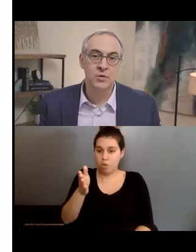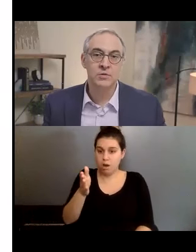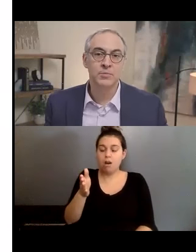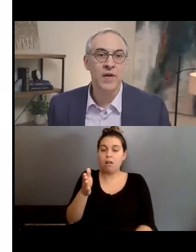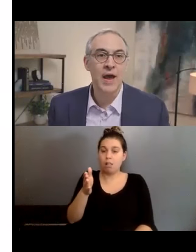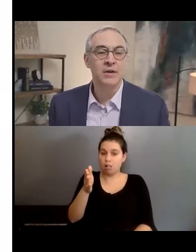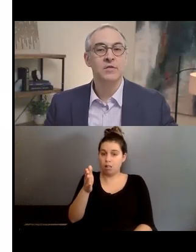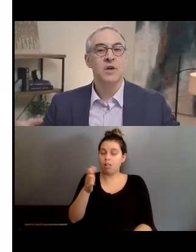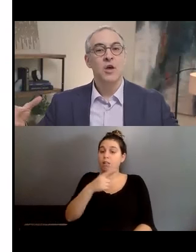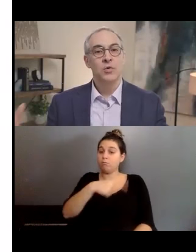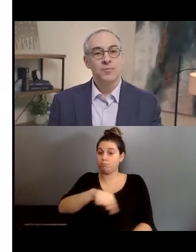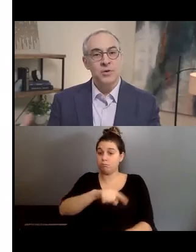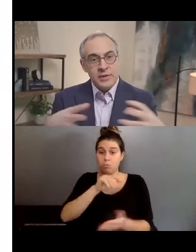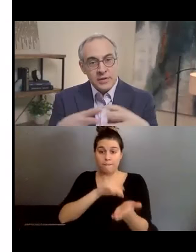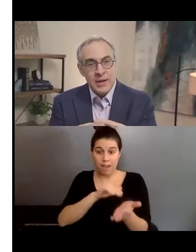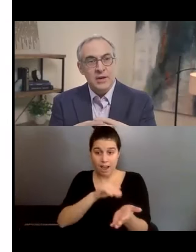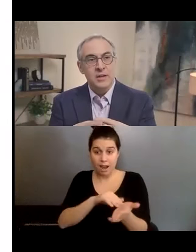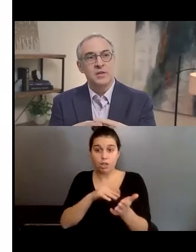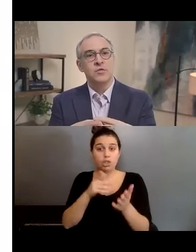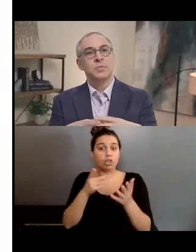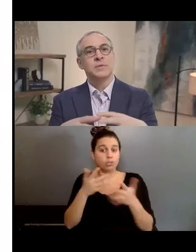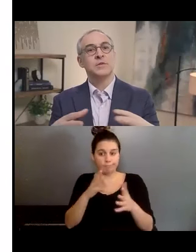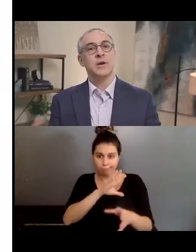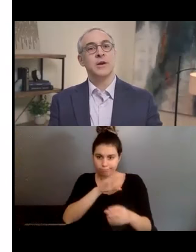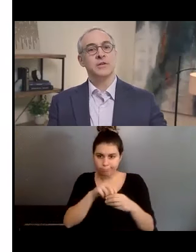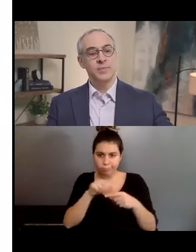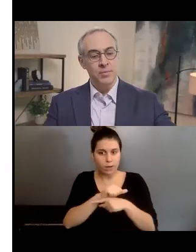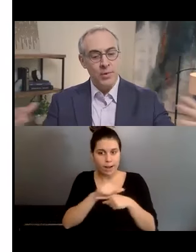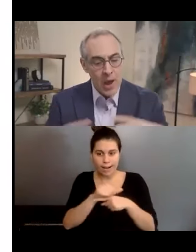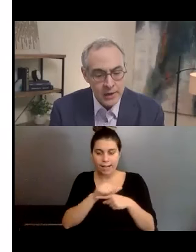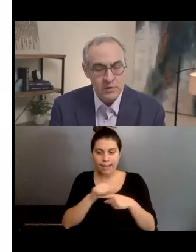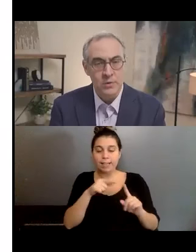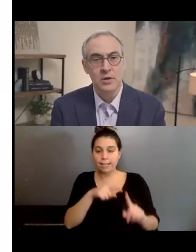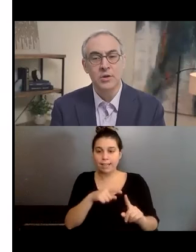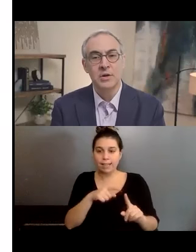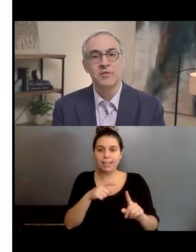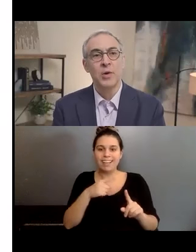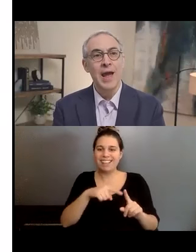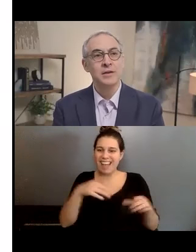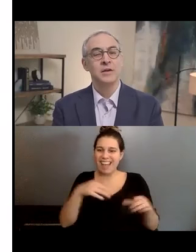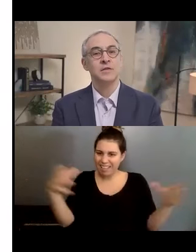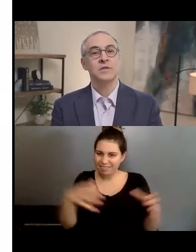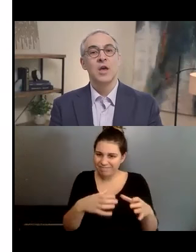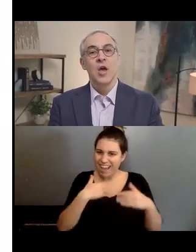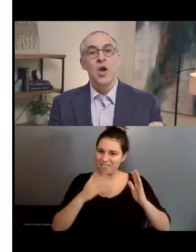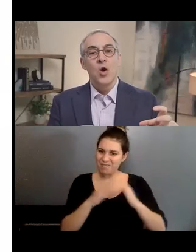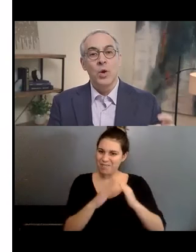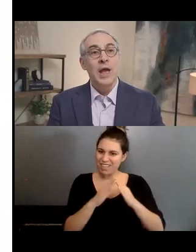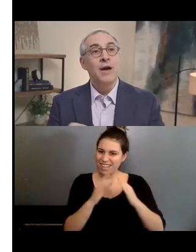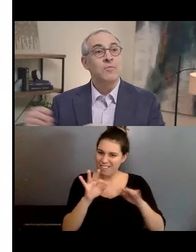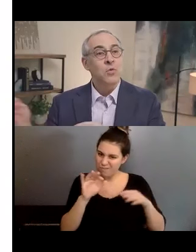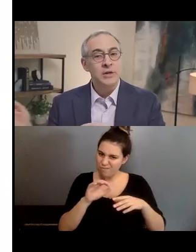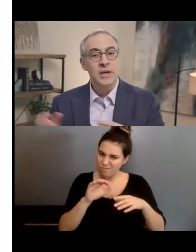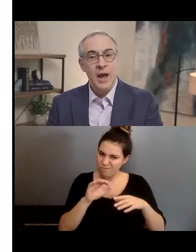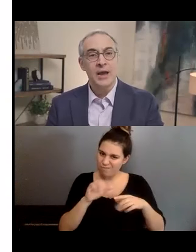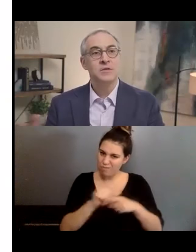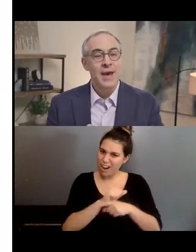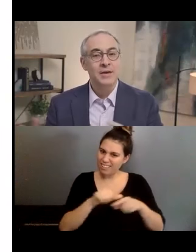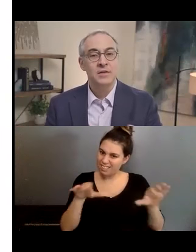that those providers who have participated in this group experience, have been brought into a community of practice, will have